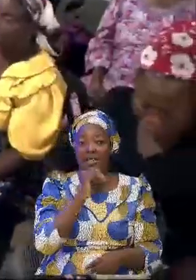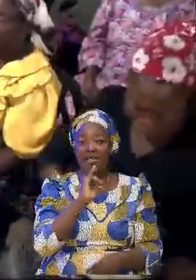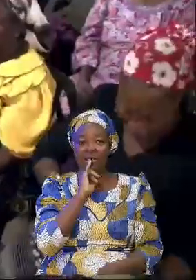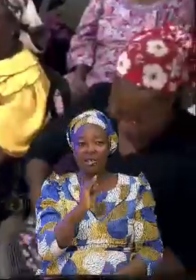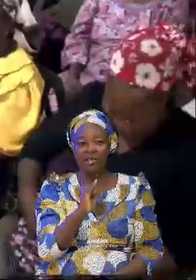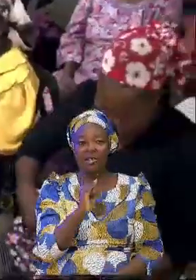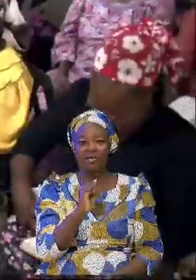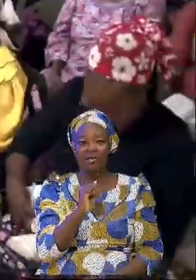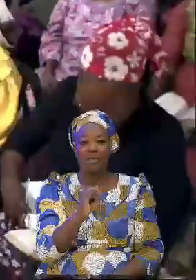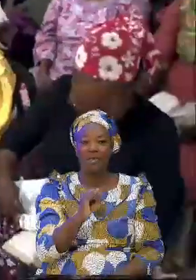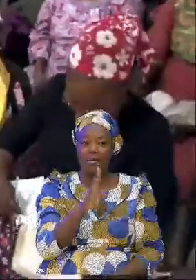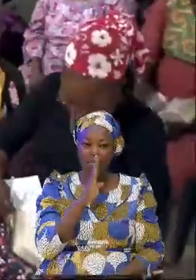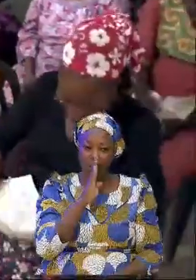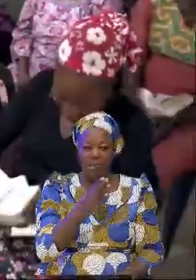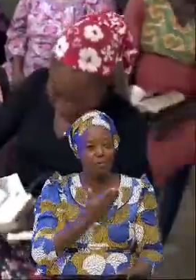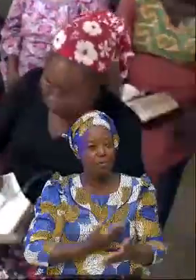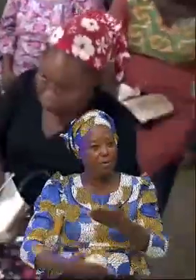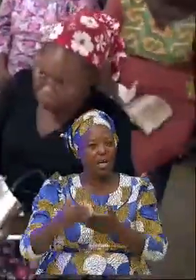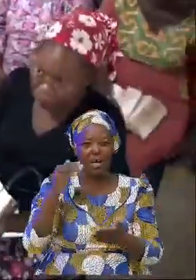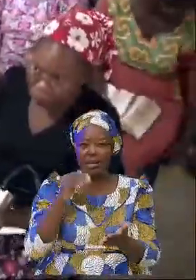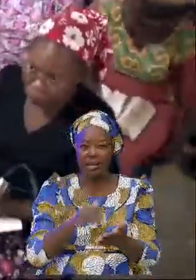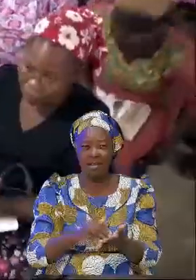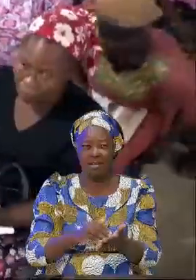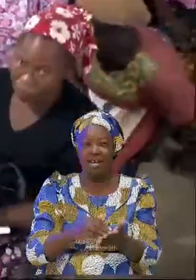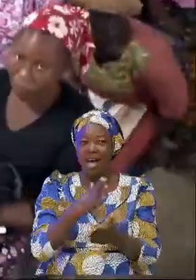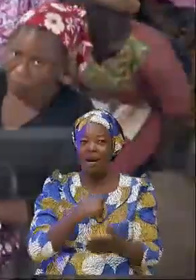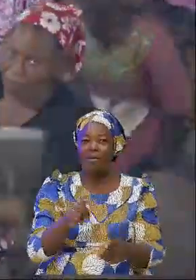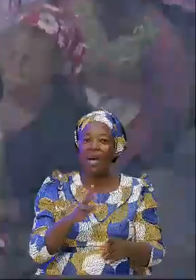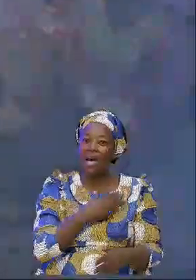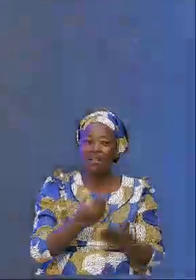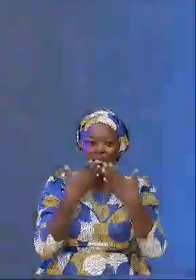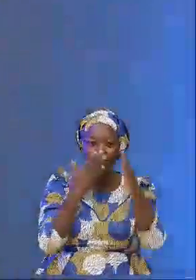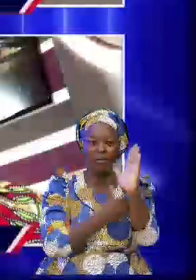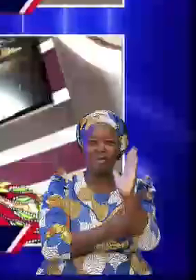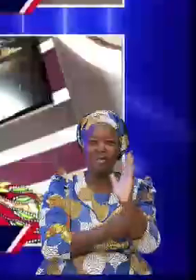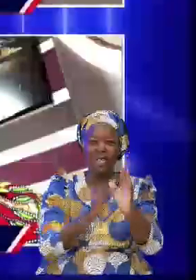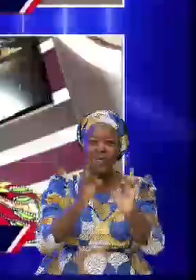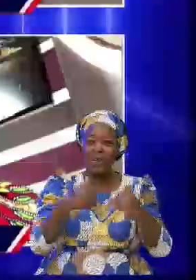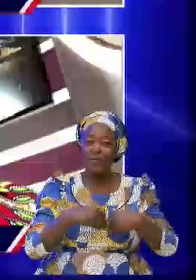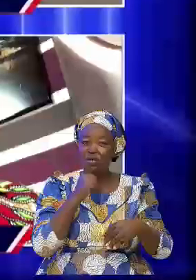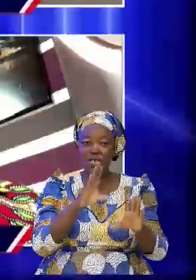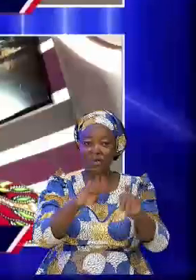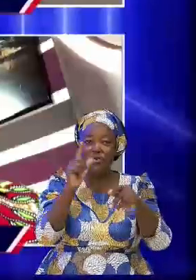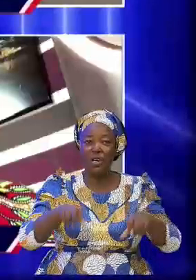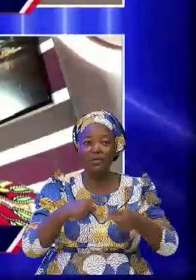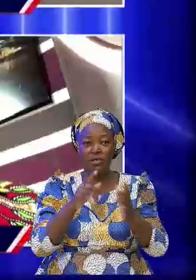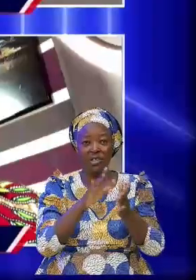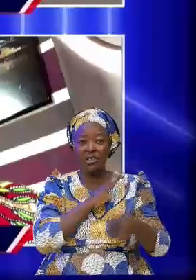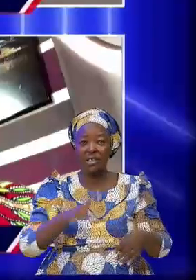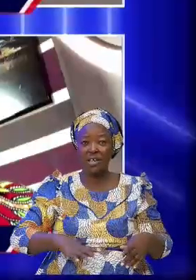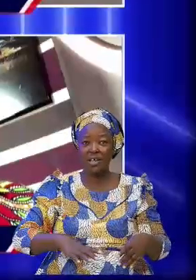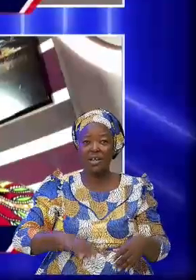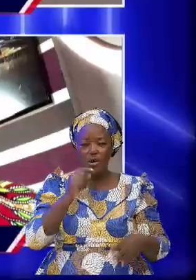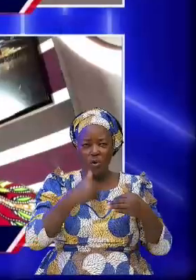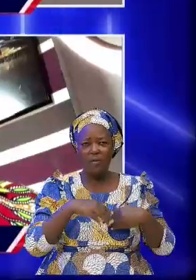name. The secret is be born again. And thank God, if you